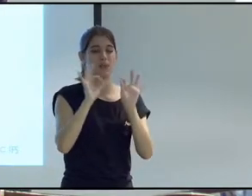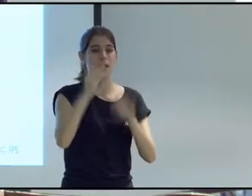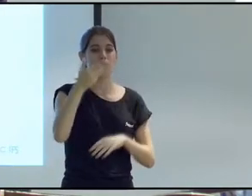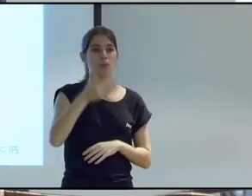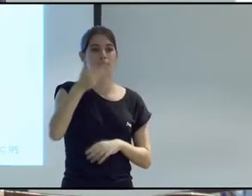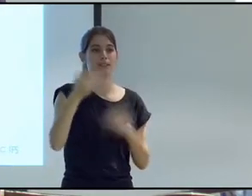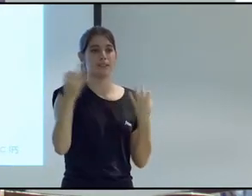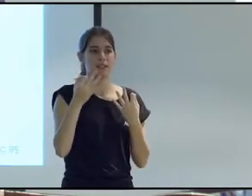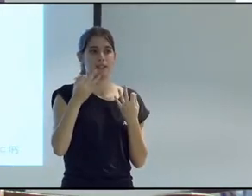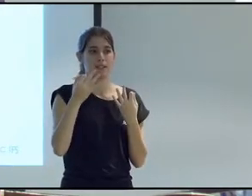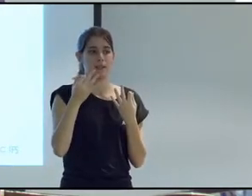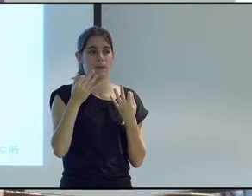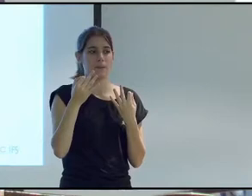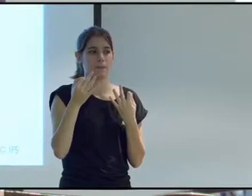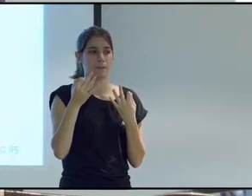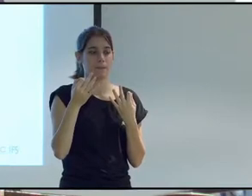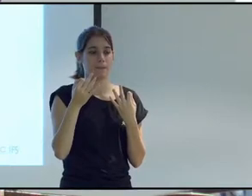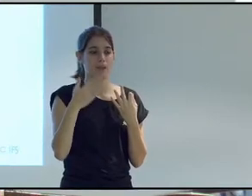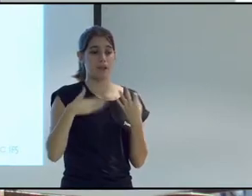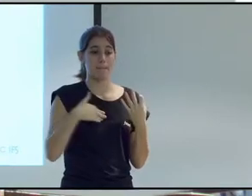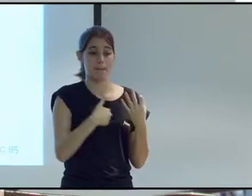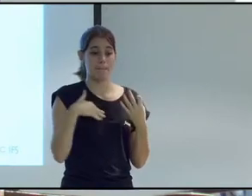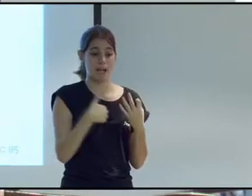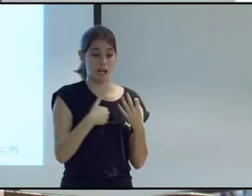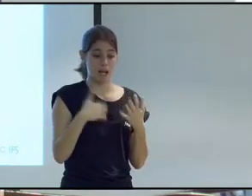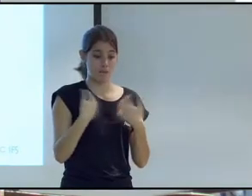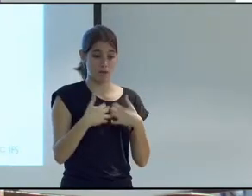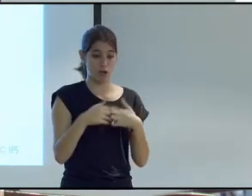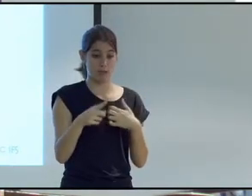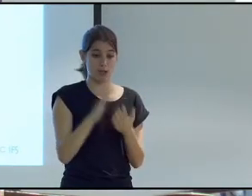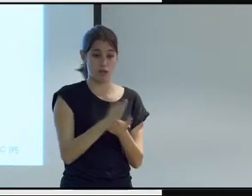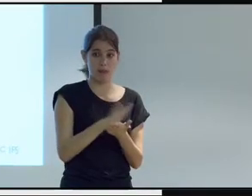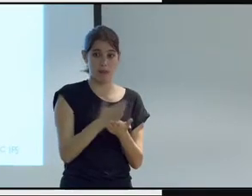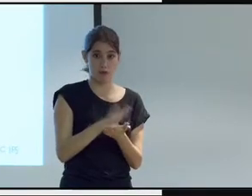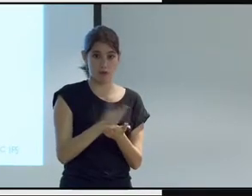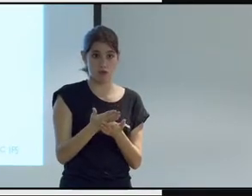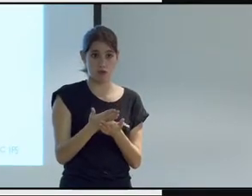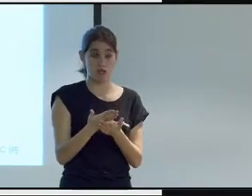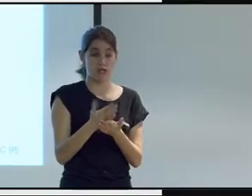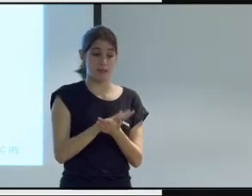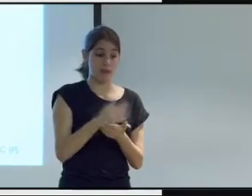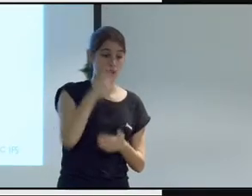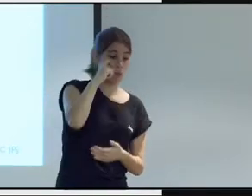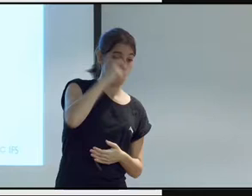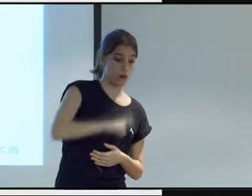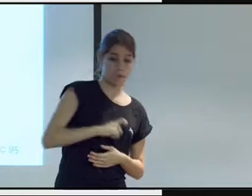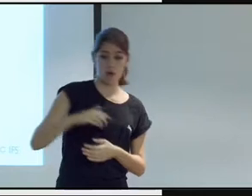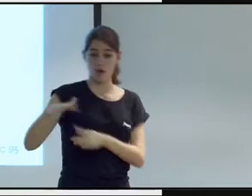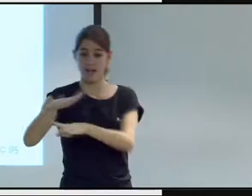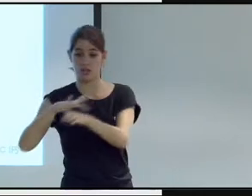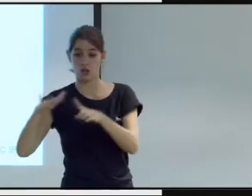think it is important to underscore the role of functioning as a mediator between the body and